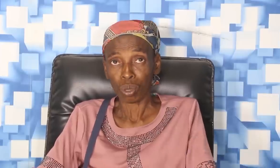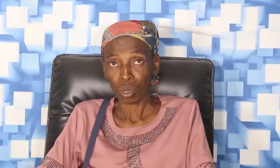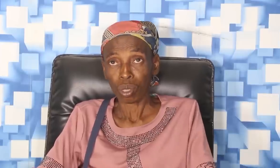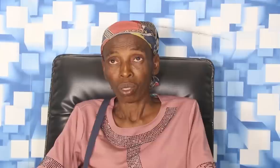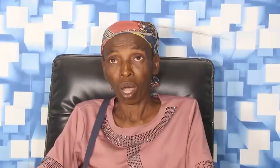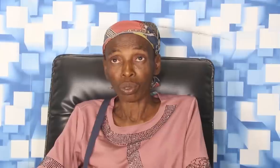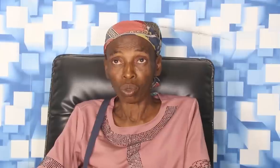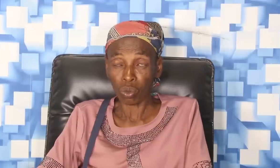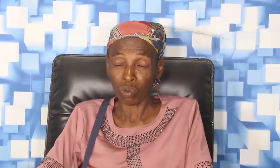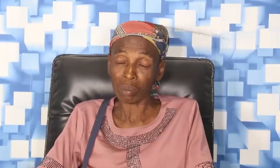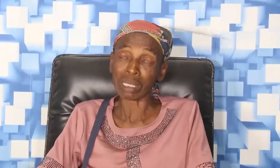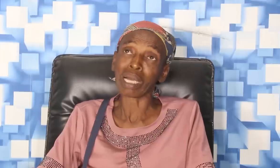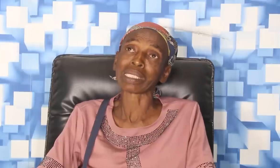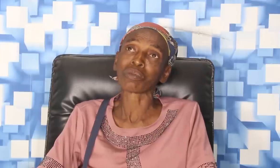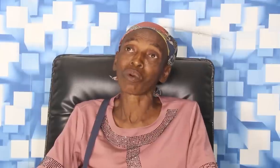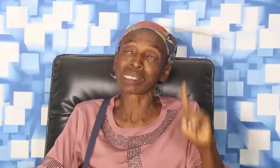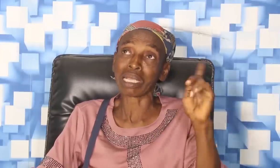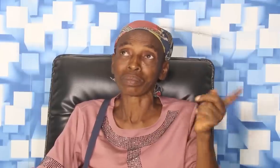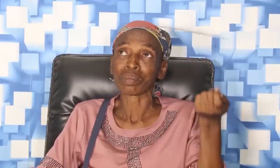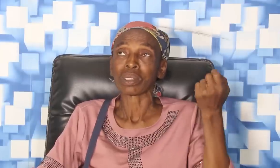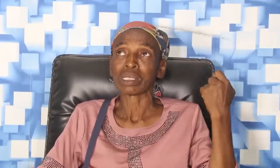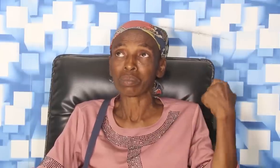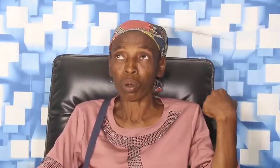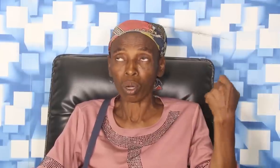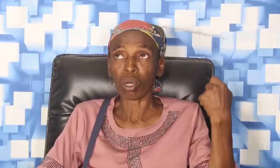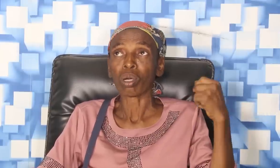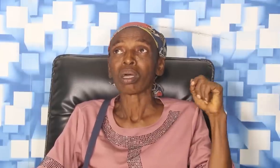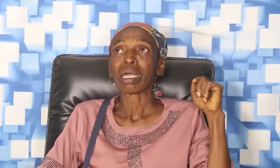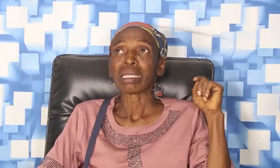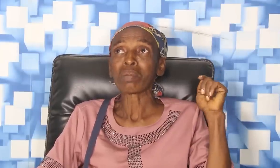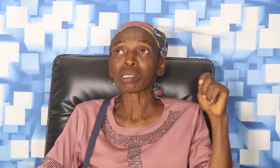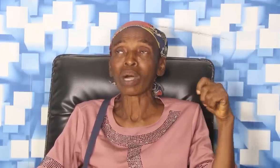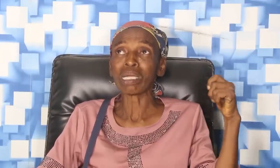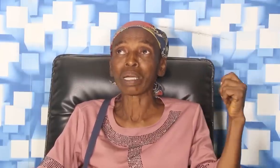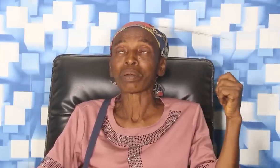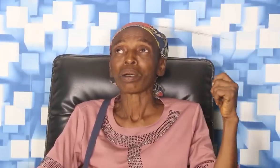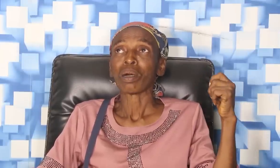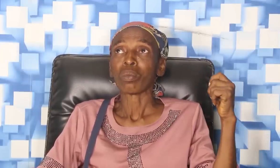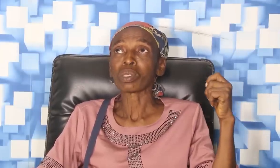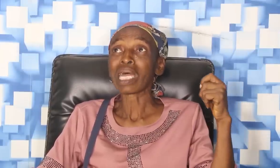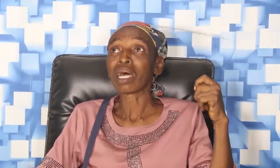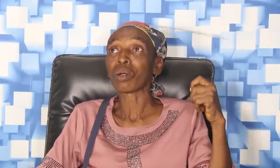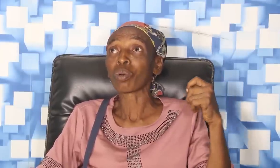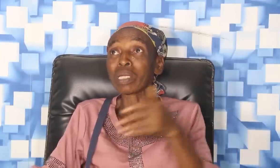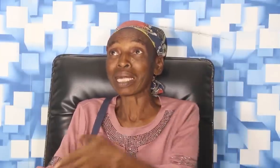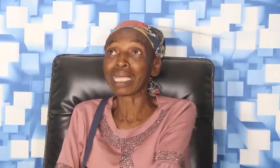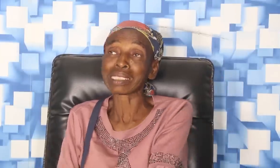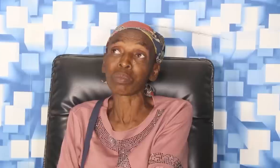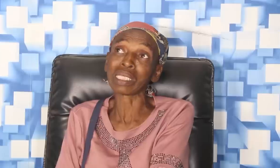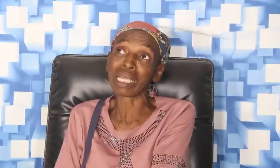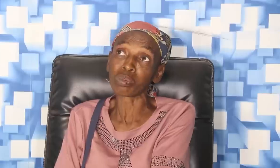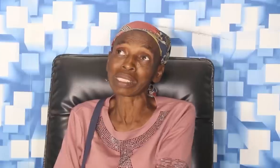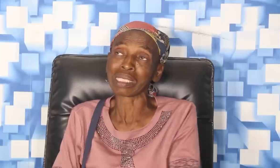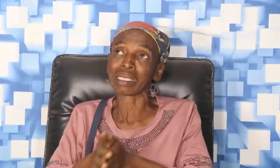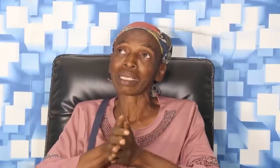on Lufape, and by first time, to my own color. If I was more Debe, I would be at Gates